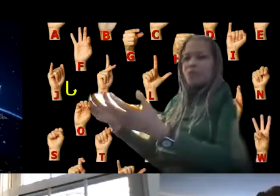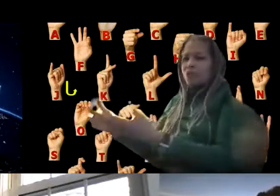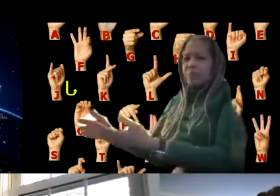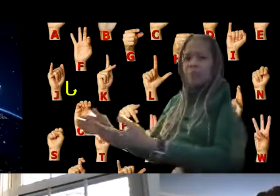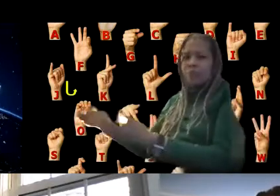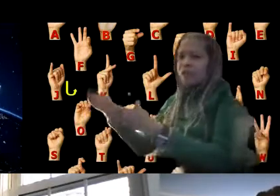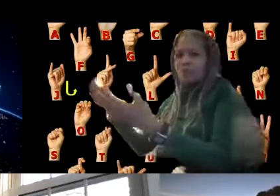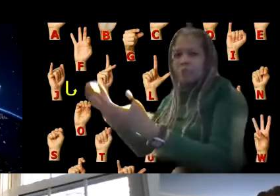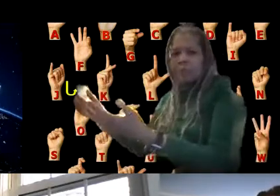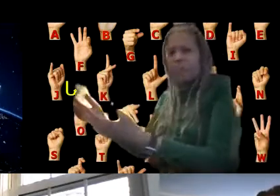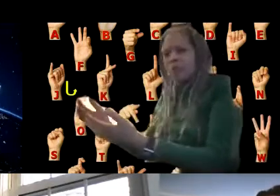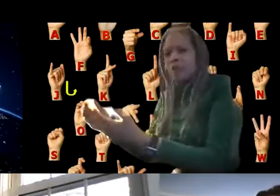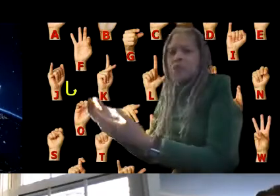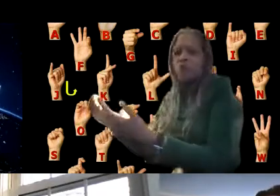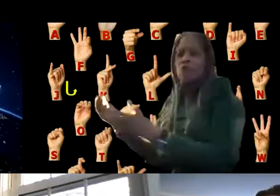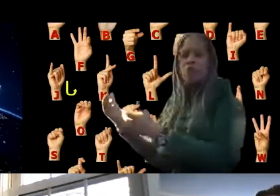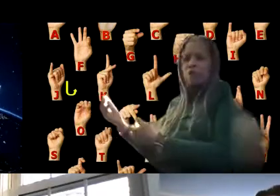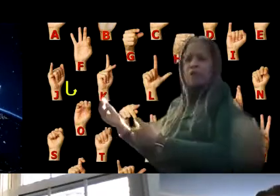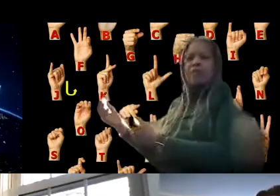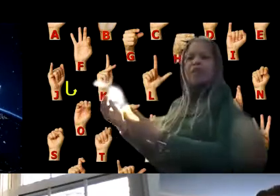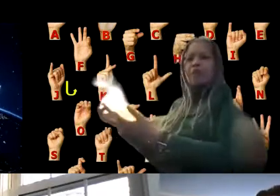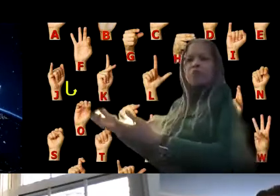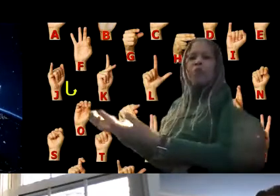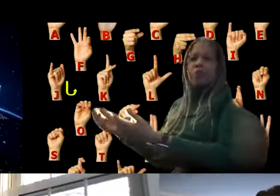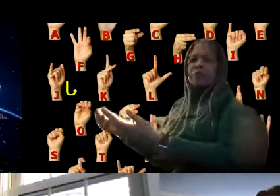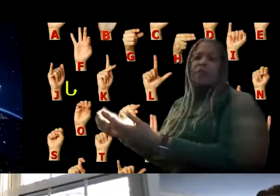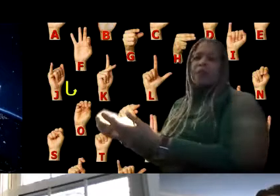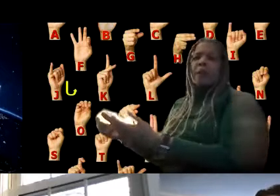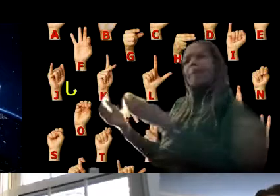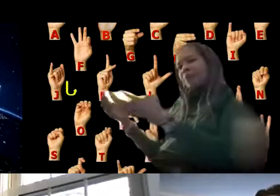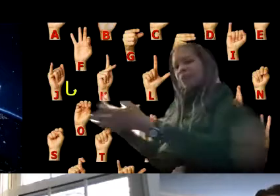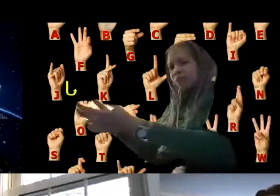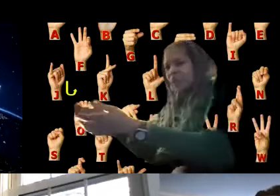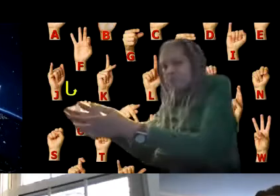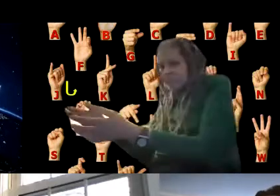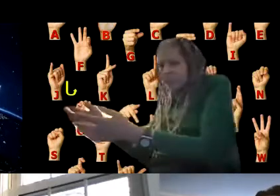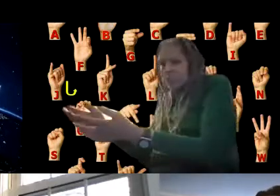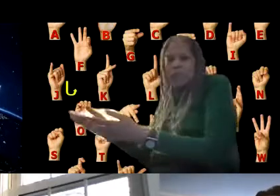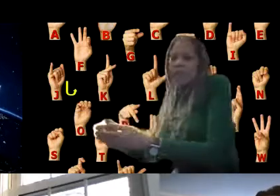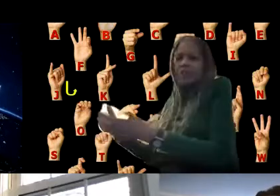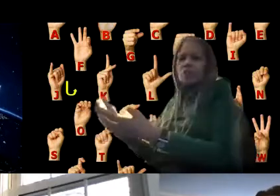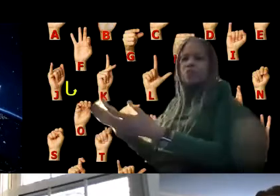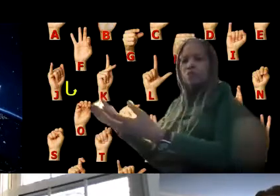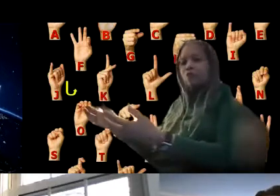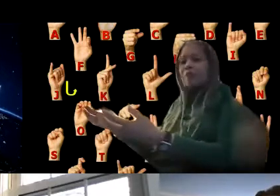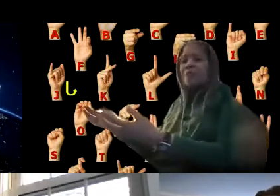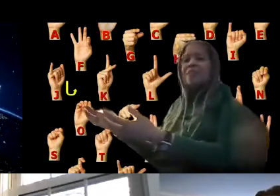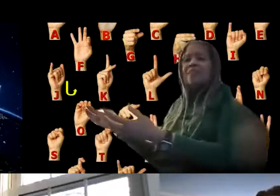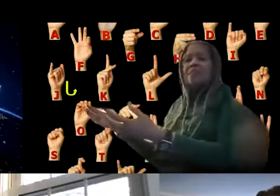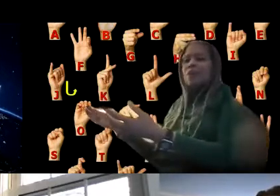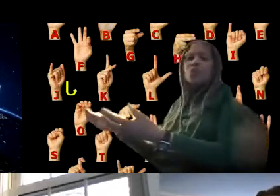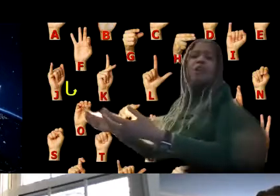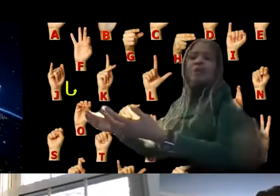know how this is going to be built, right? You're going to bring the people along that you know and you trust and you know their work ethic, right? But then whatever's left over out there in your little